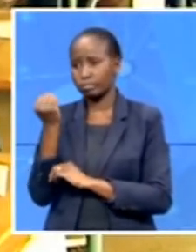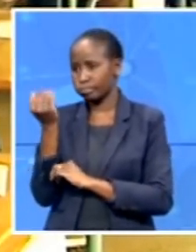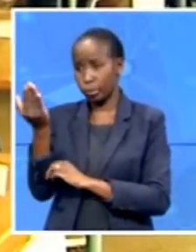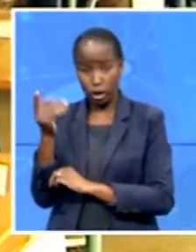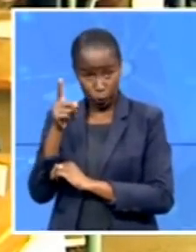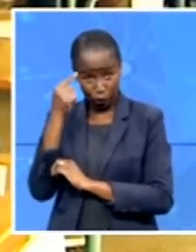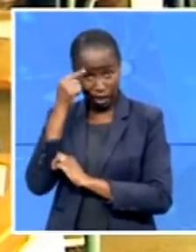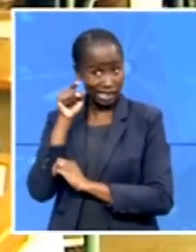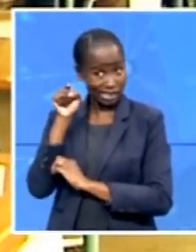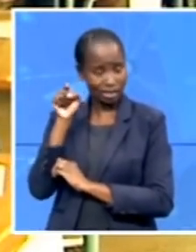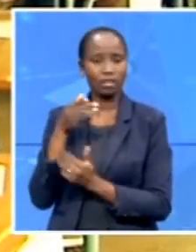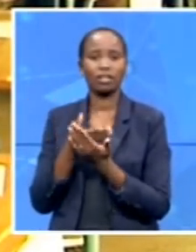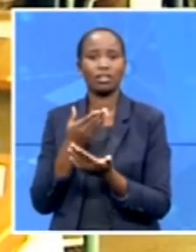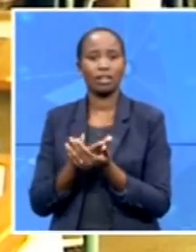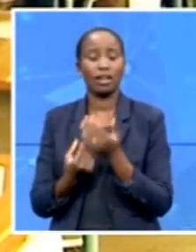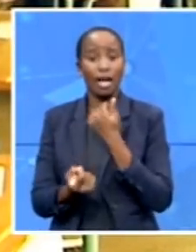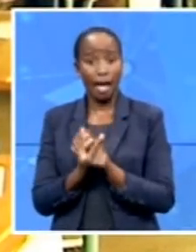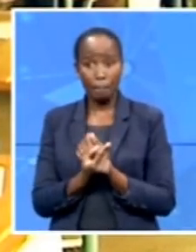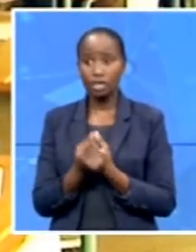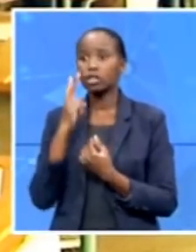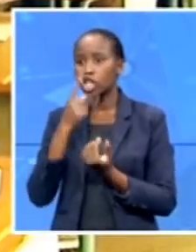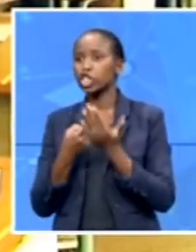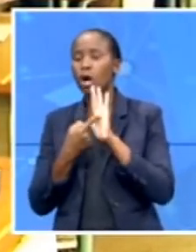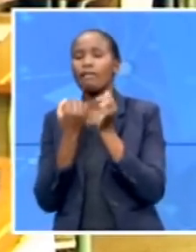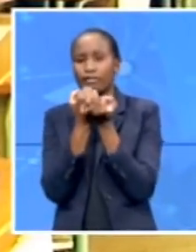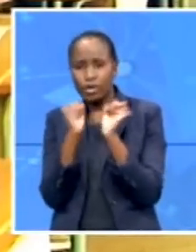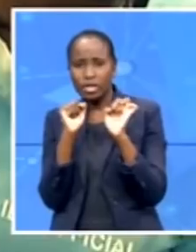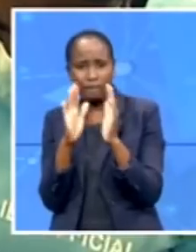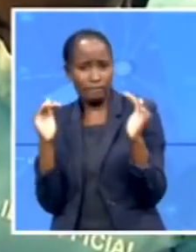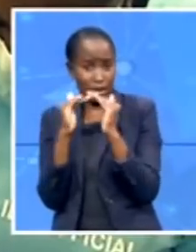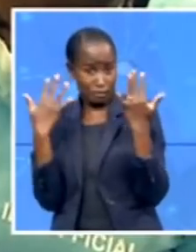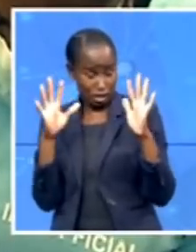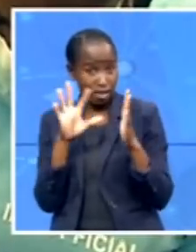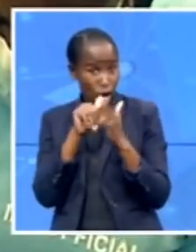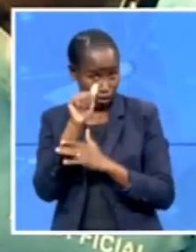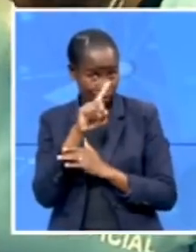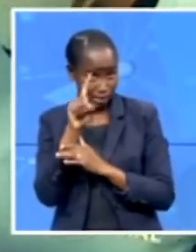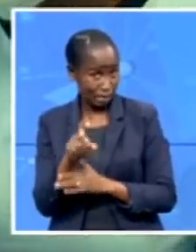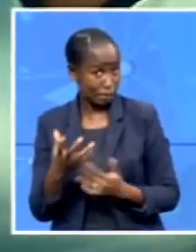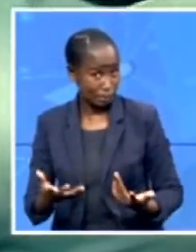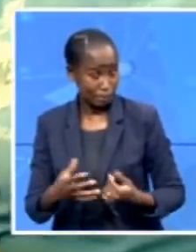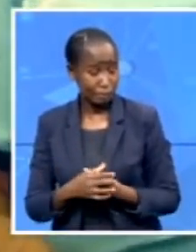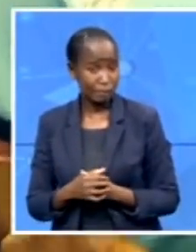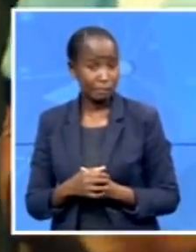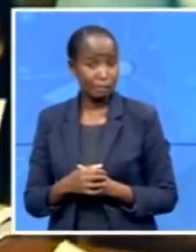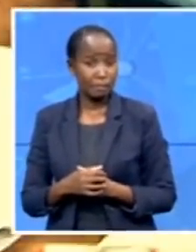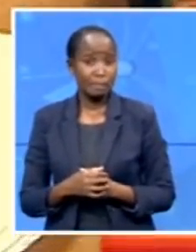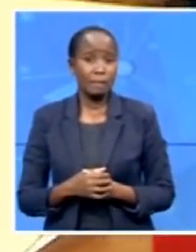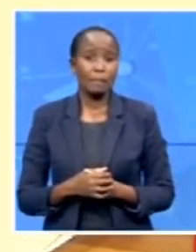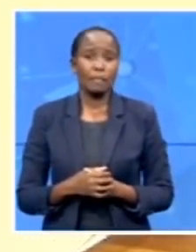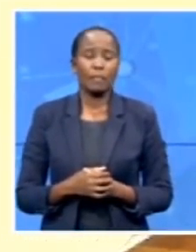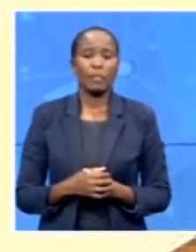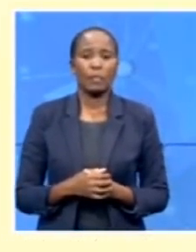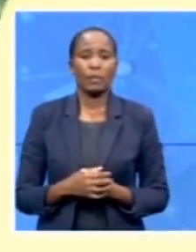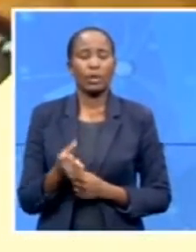and fair these elections actually are? Absolutely. Look, in terms of the way the legislation is